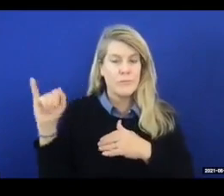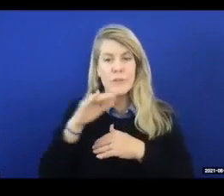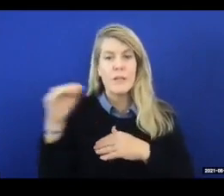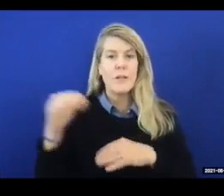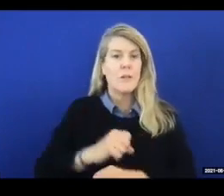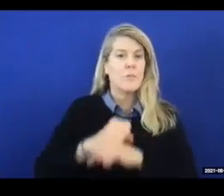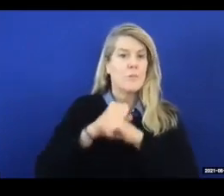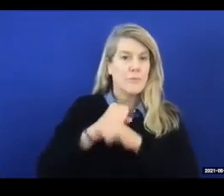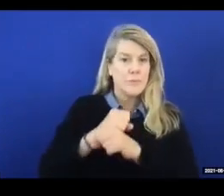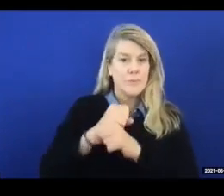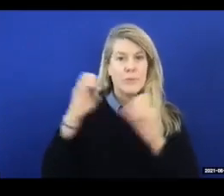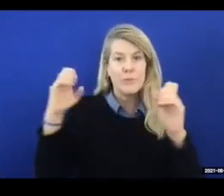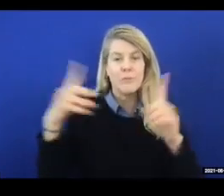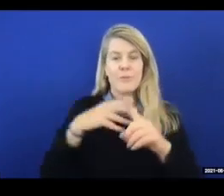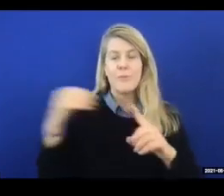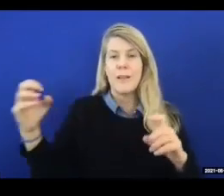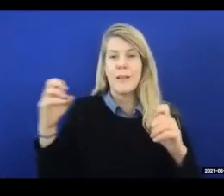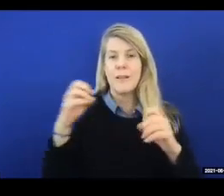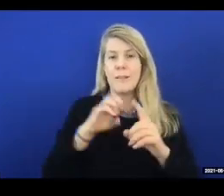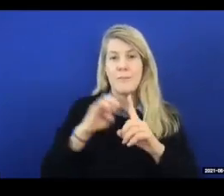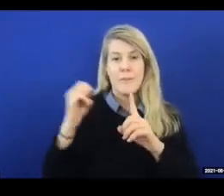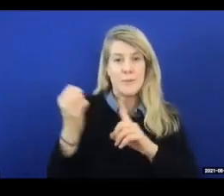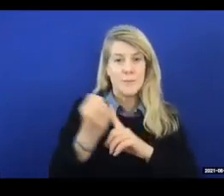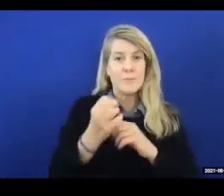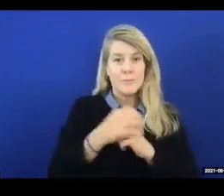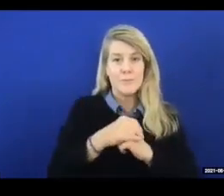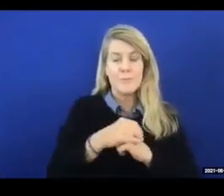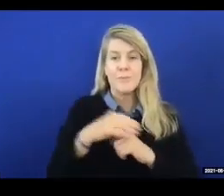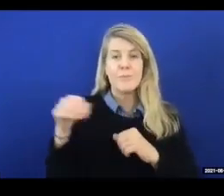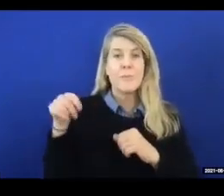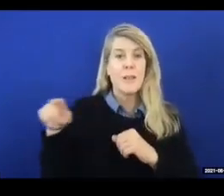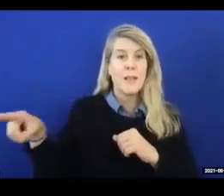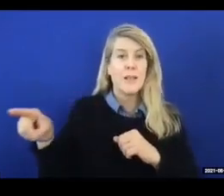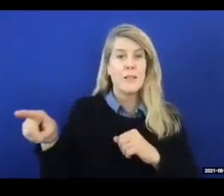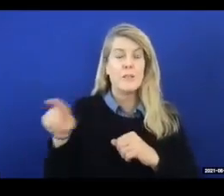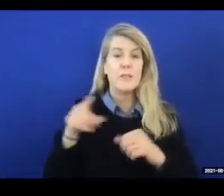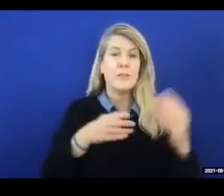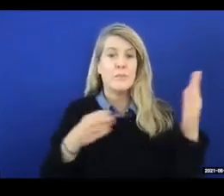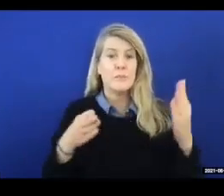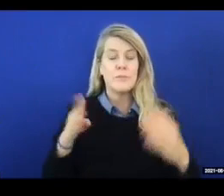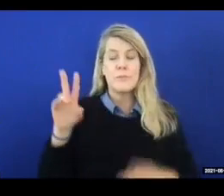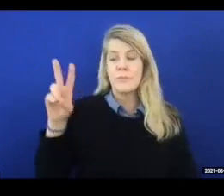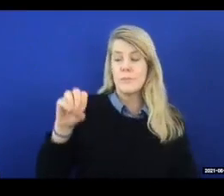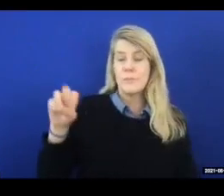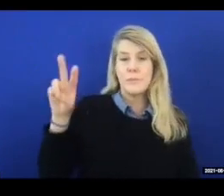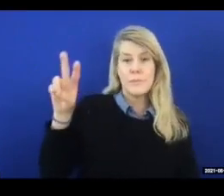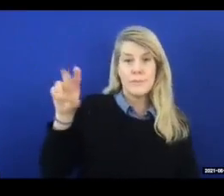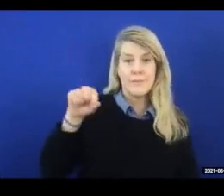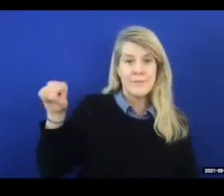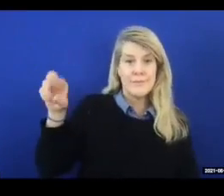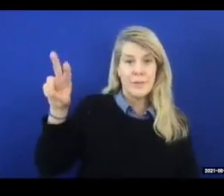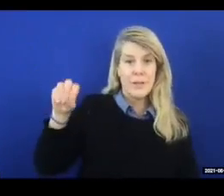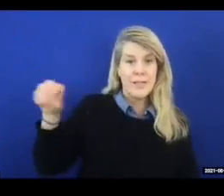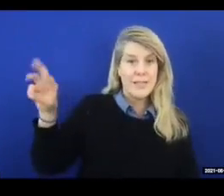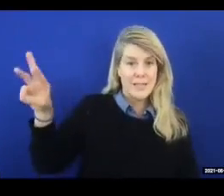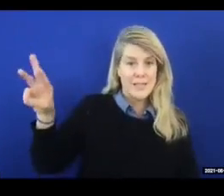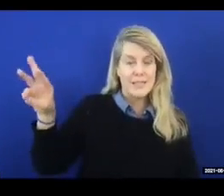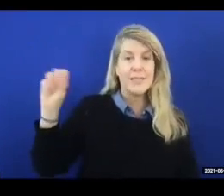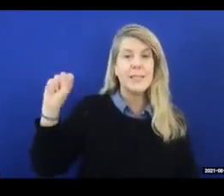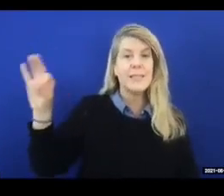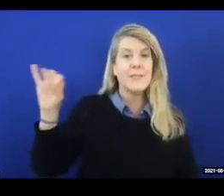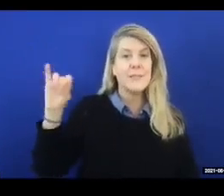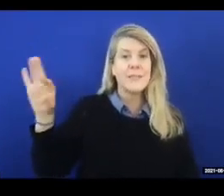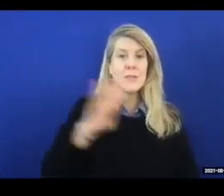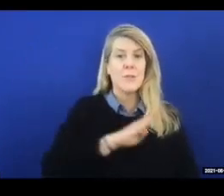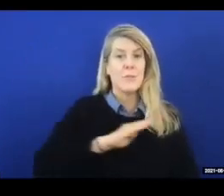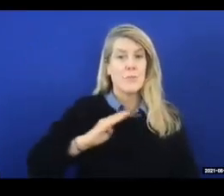and the environment. And she served from 2002 to 2006 on the San